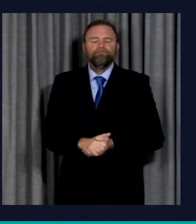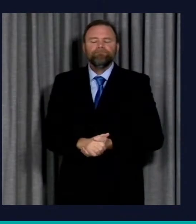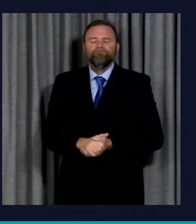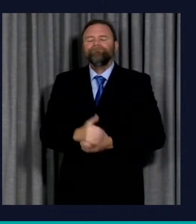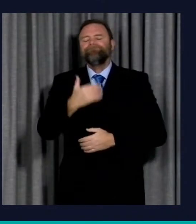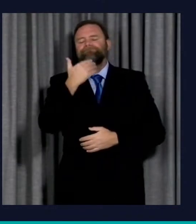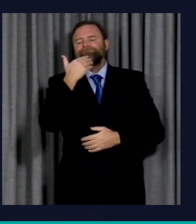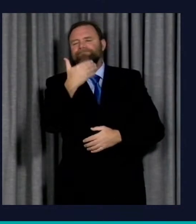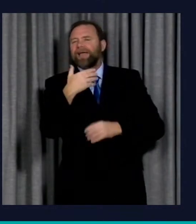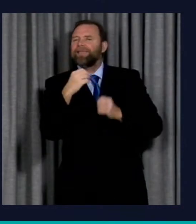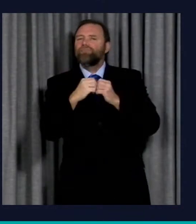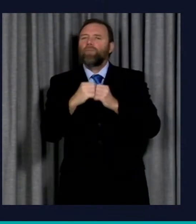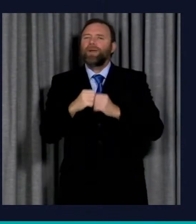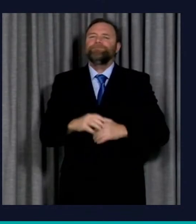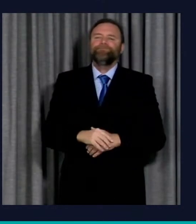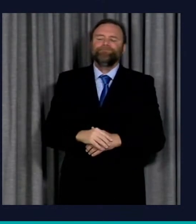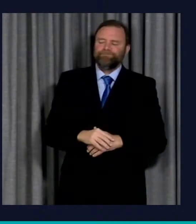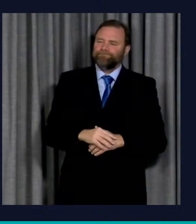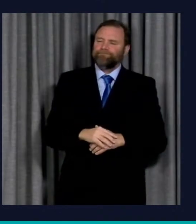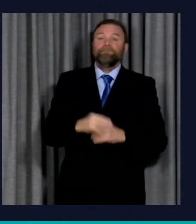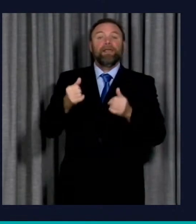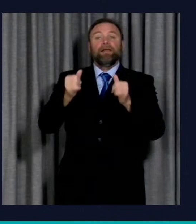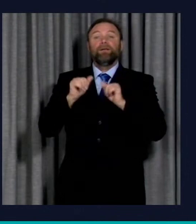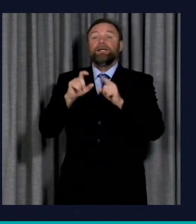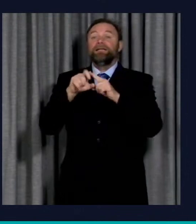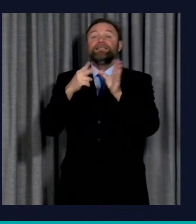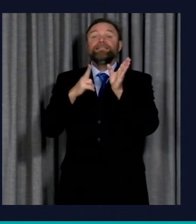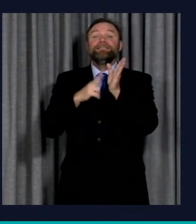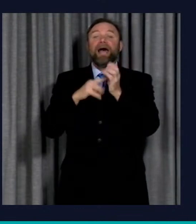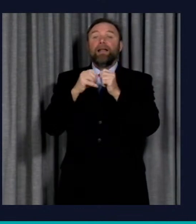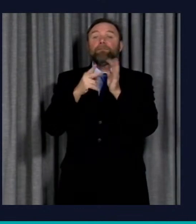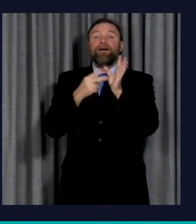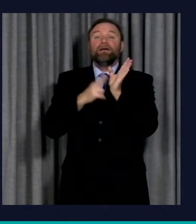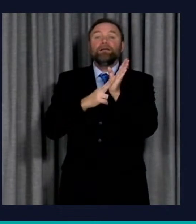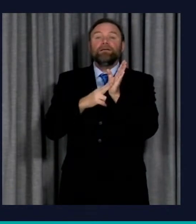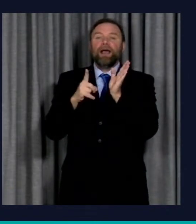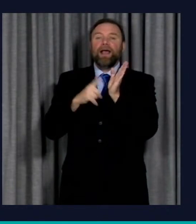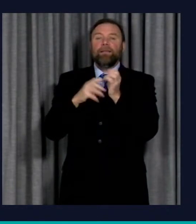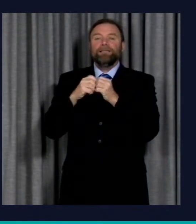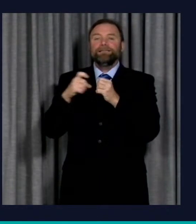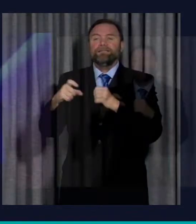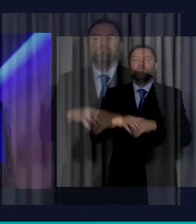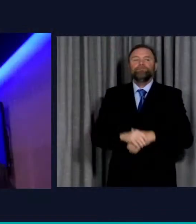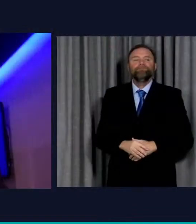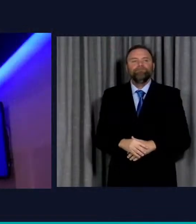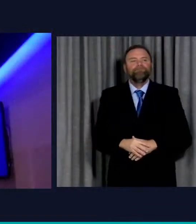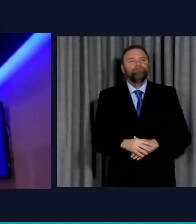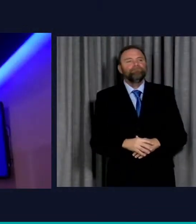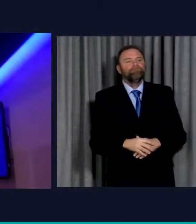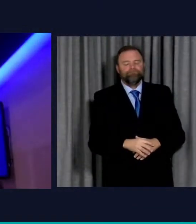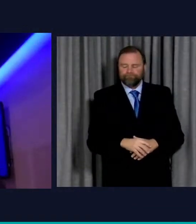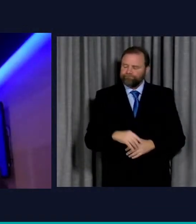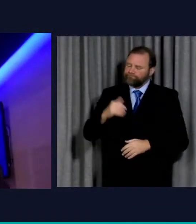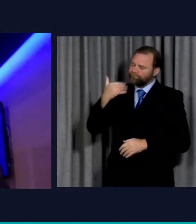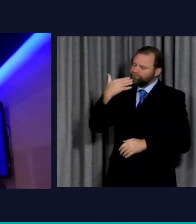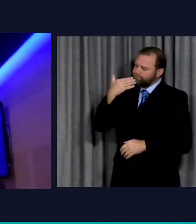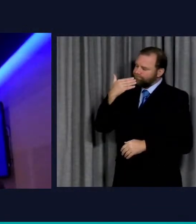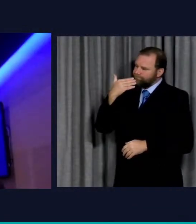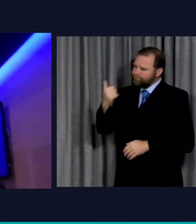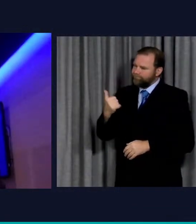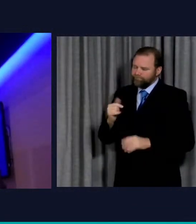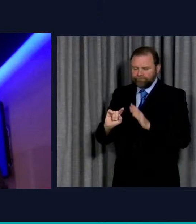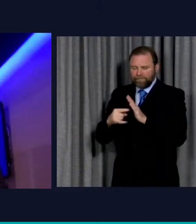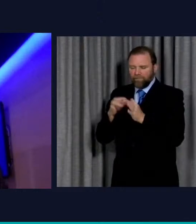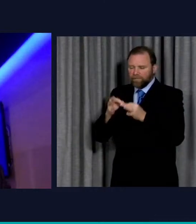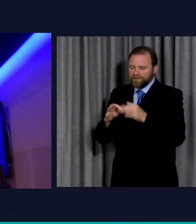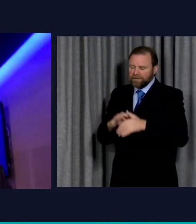Bronwen, thank you very much. You can vowed. Over to Dan Bevan at LBC. Thank you, First Minister. Good afternoon to you.